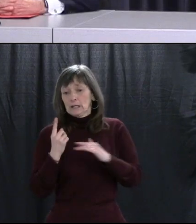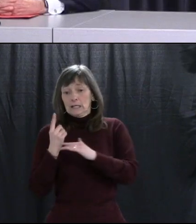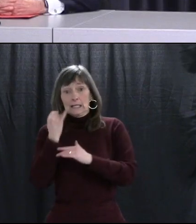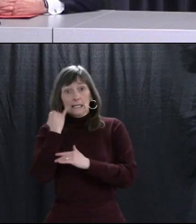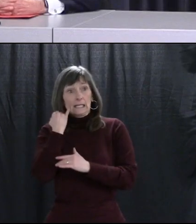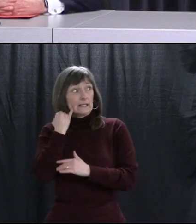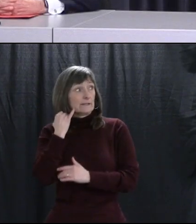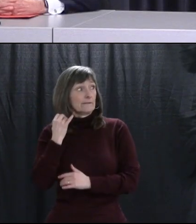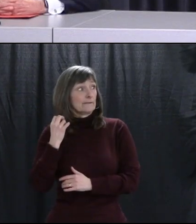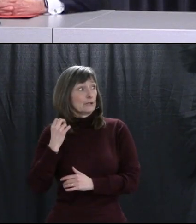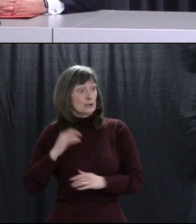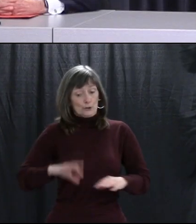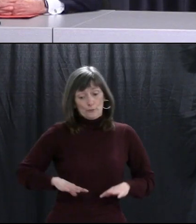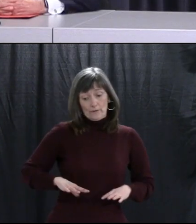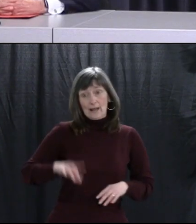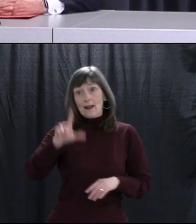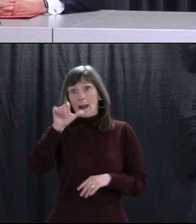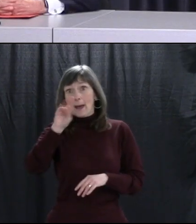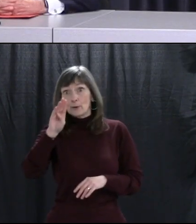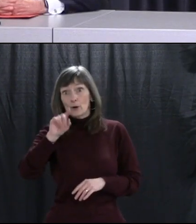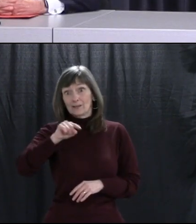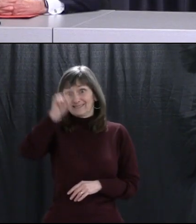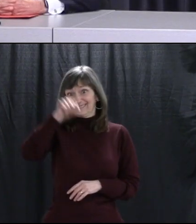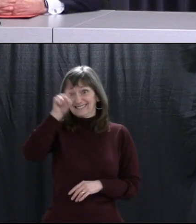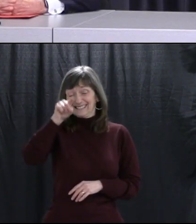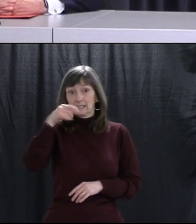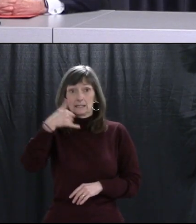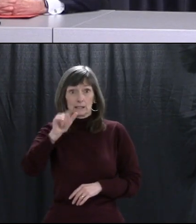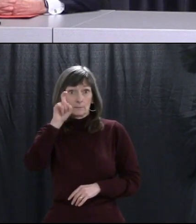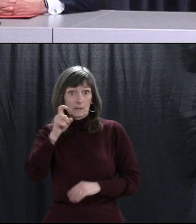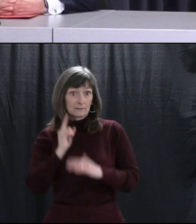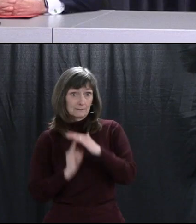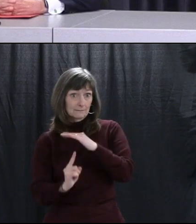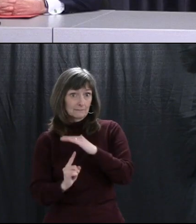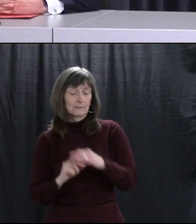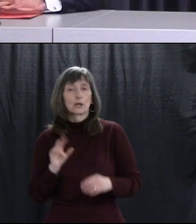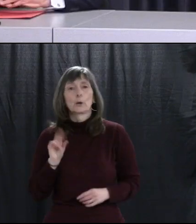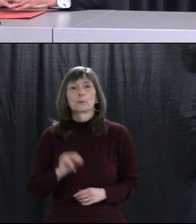traveling between Newfoundland and Labrador. No.